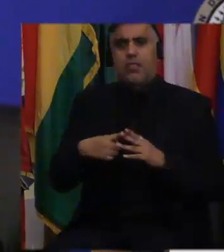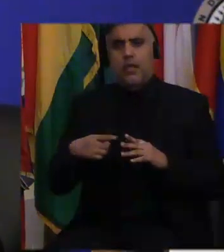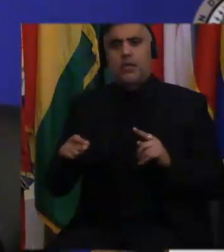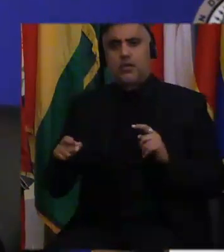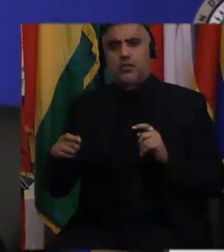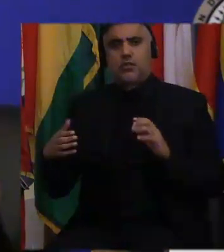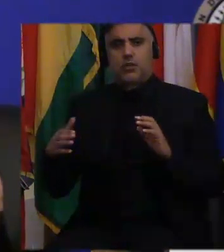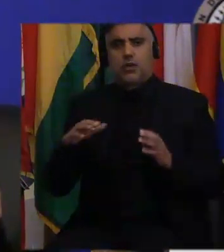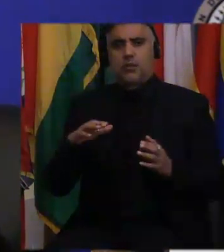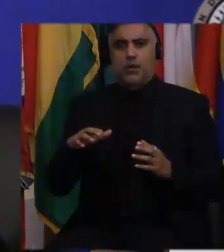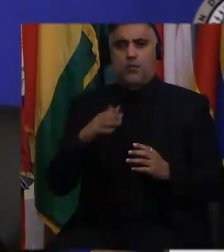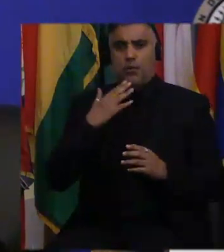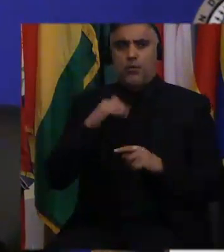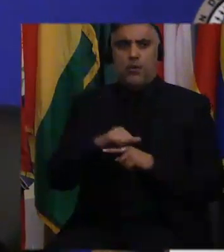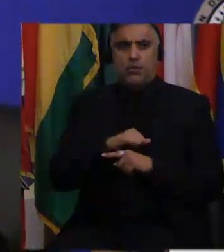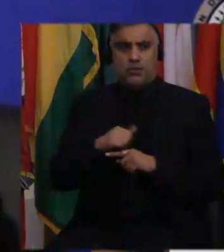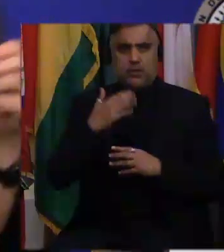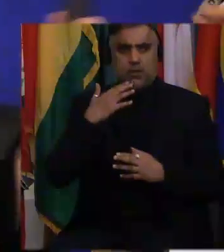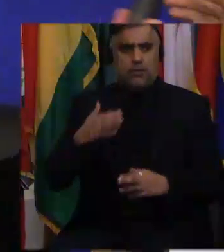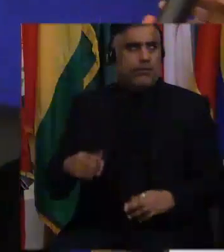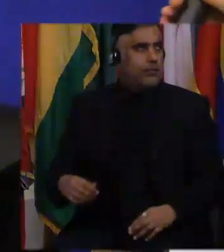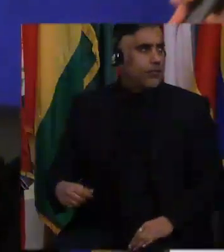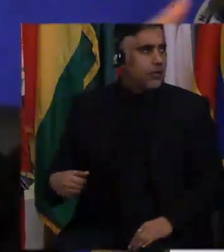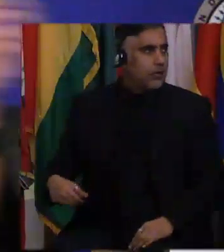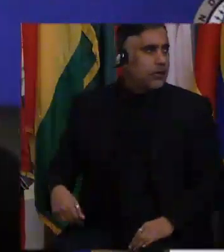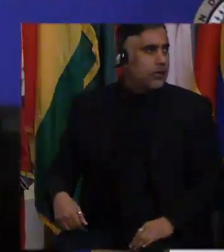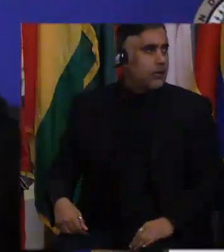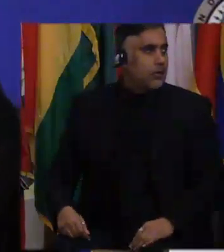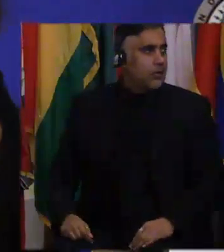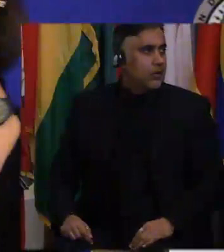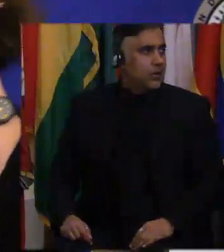compare good practices. Thank you.